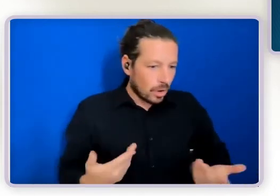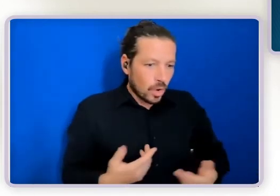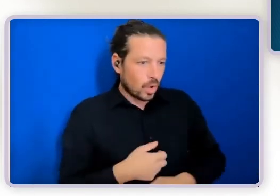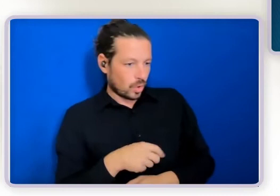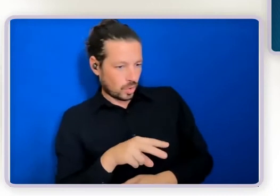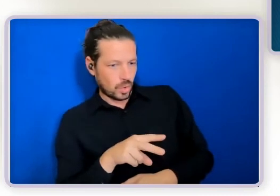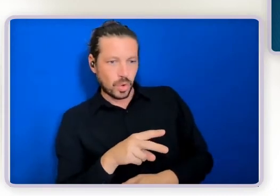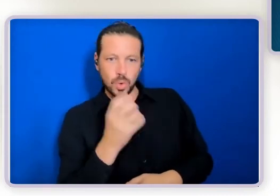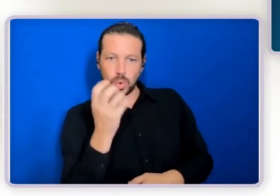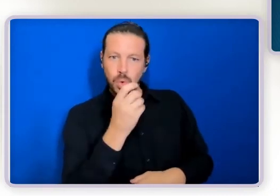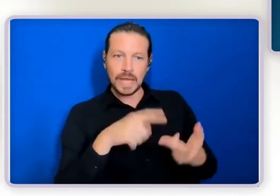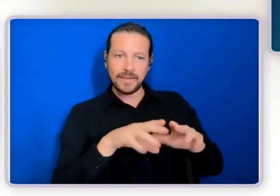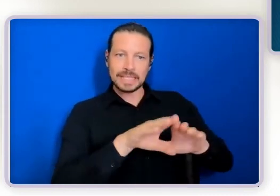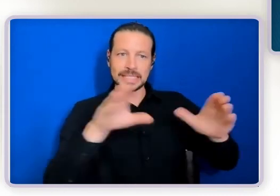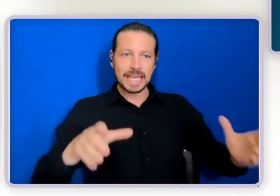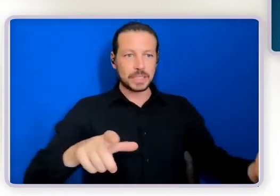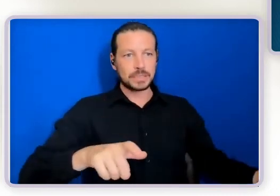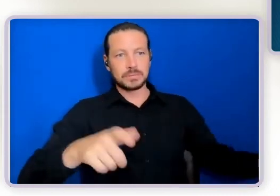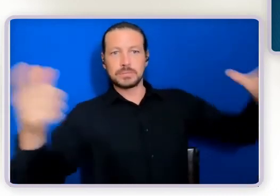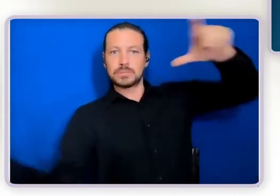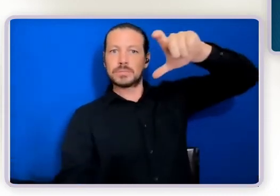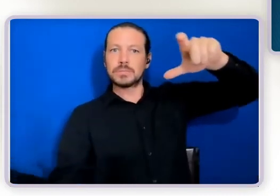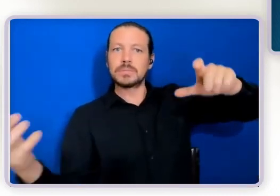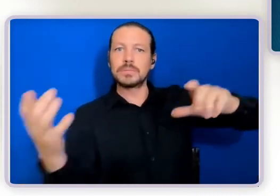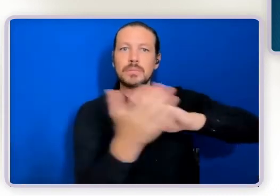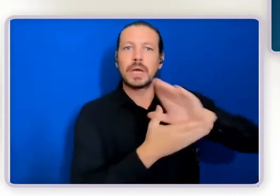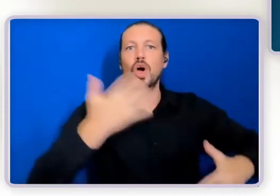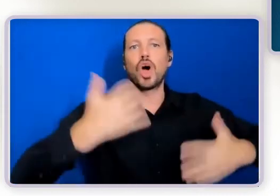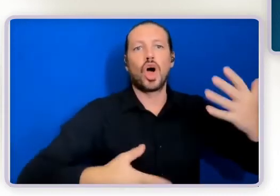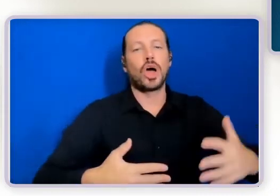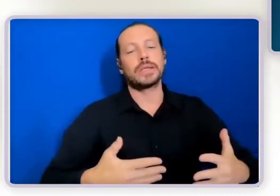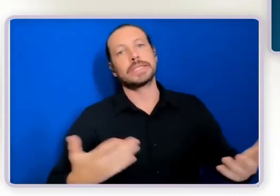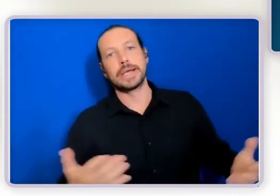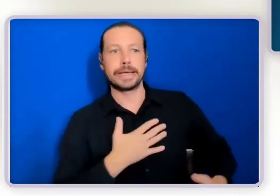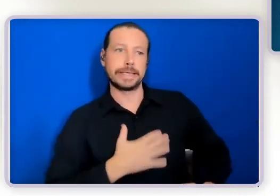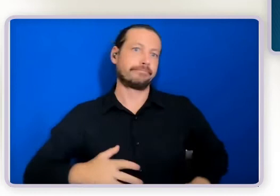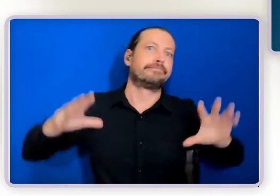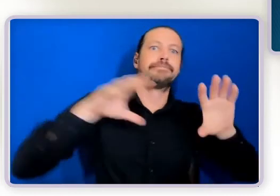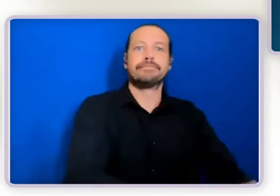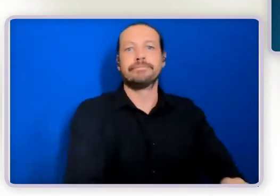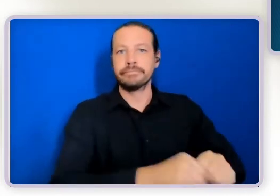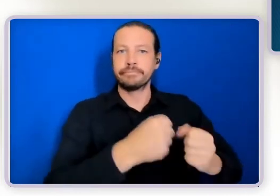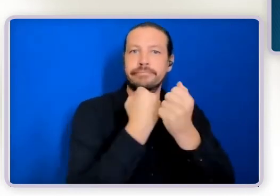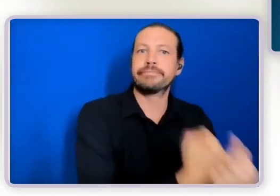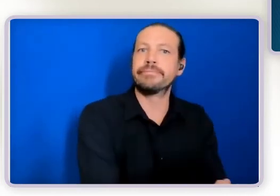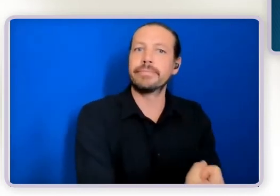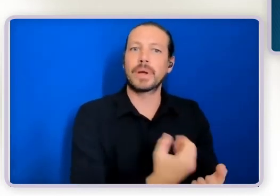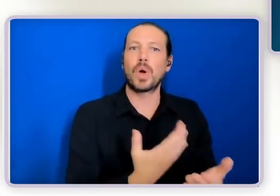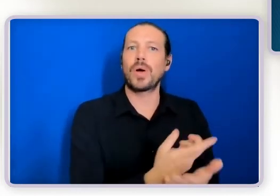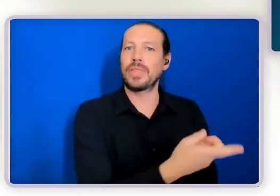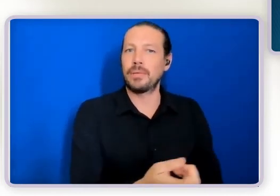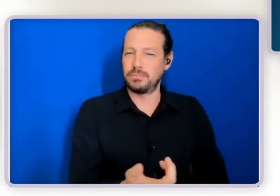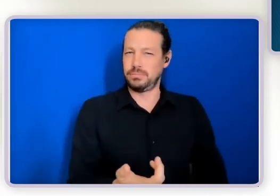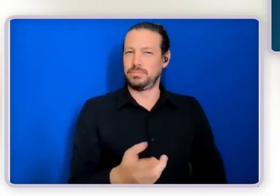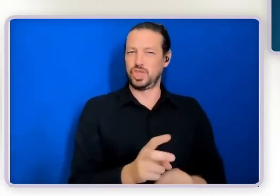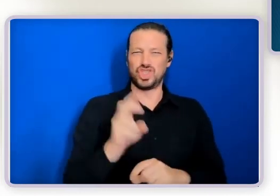hurt people. And so we had to do blah, blah, blah. So I think we should talk about, and I'll